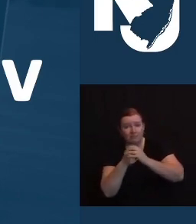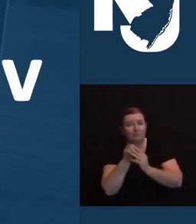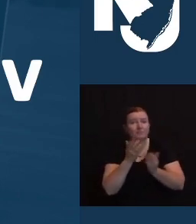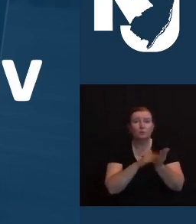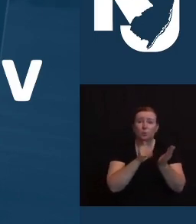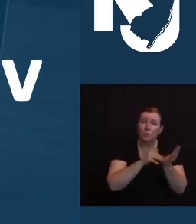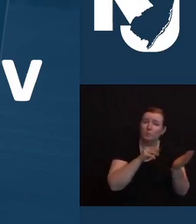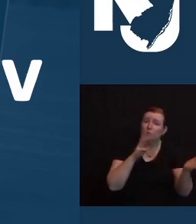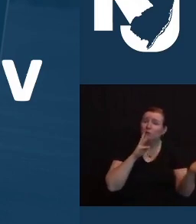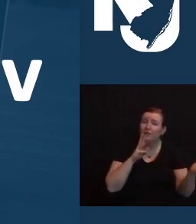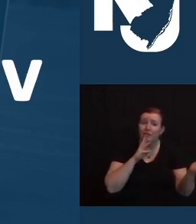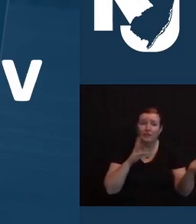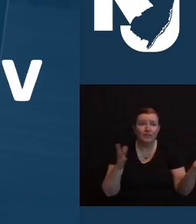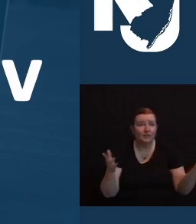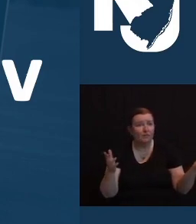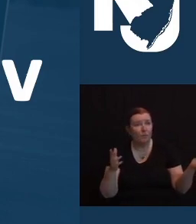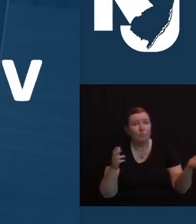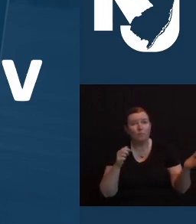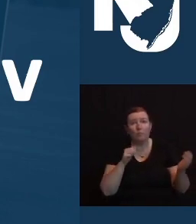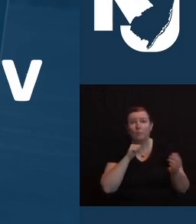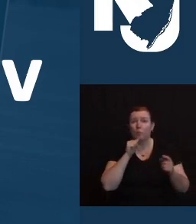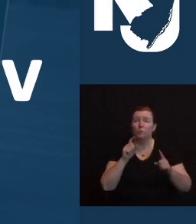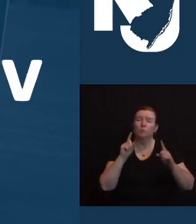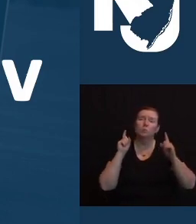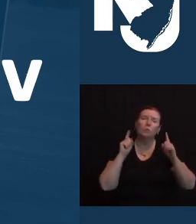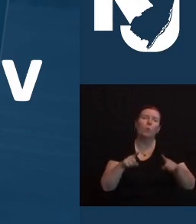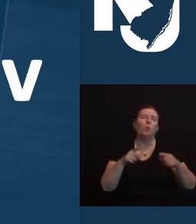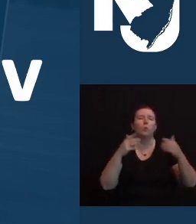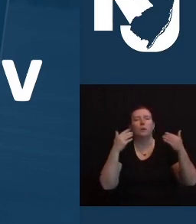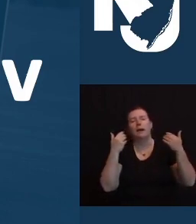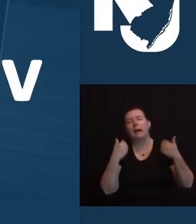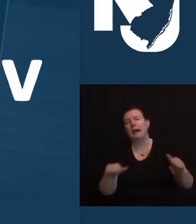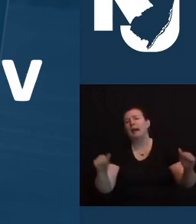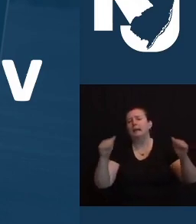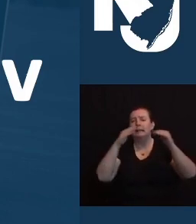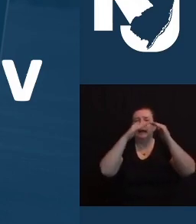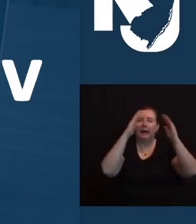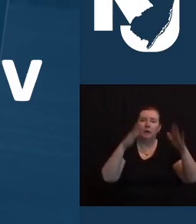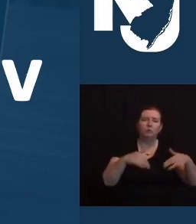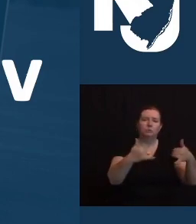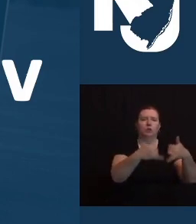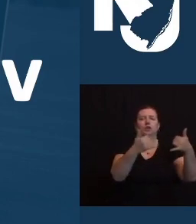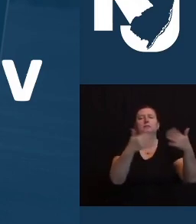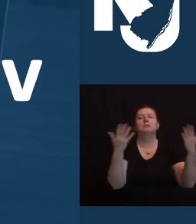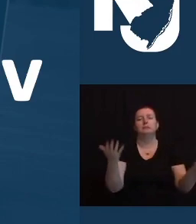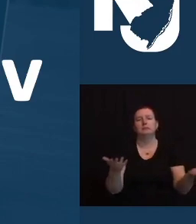And please don't attend any crowded house parties where we know coronavirus spreads.